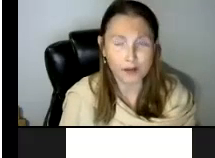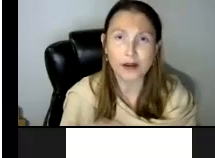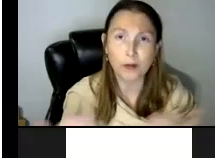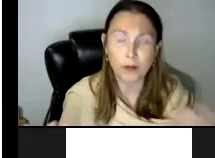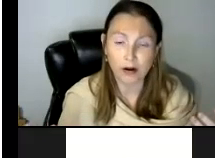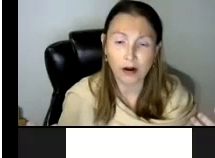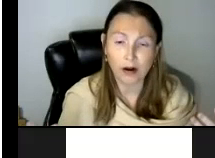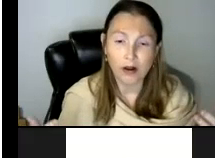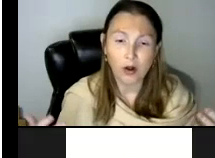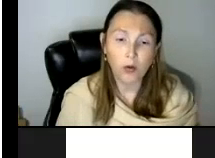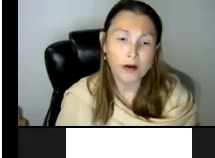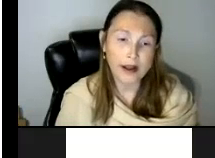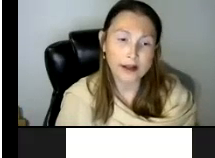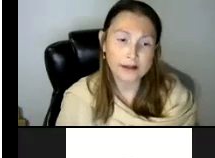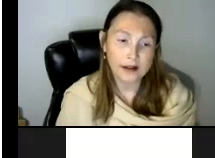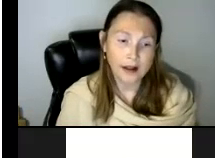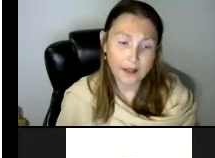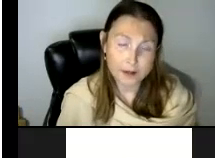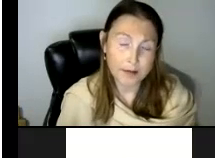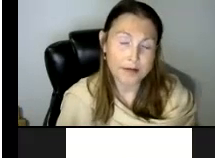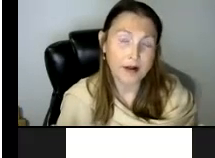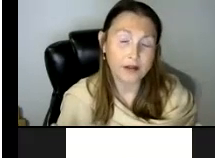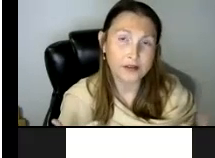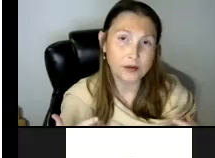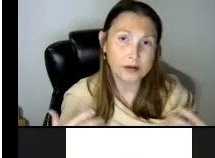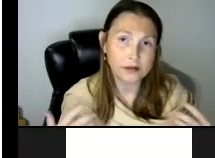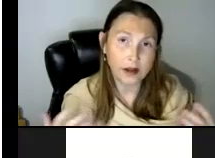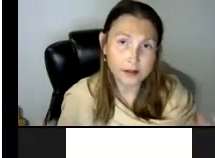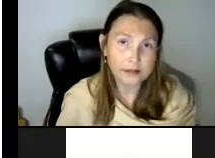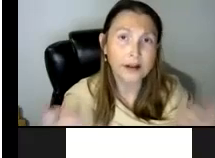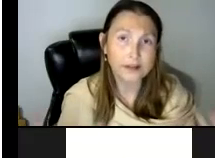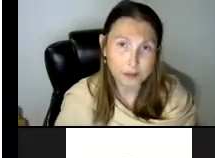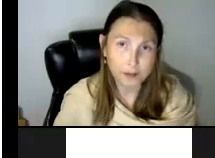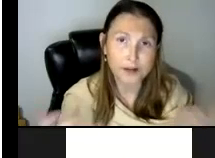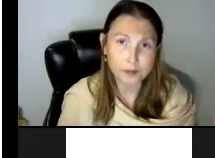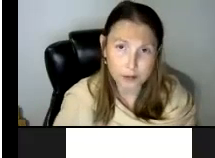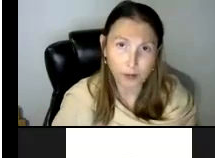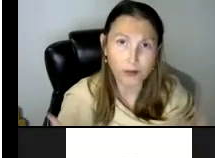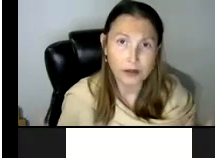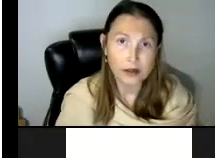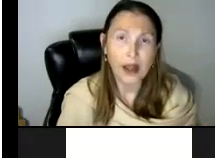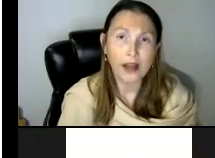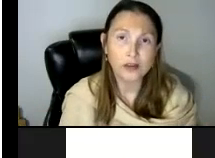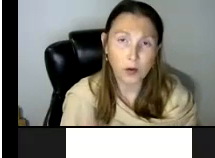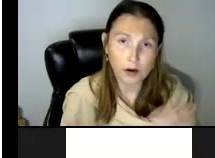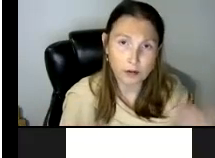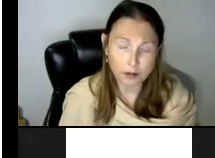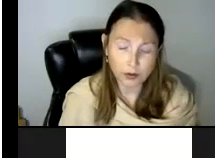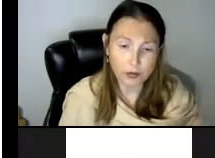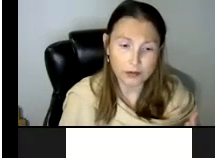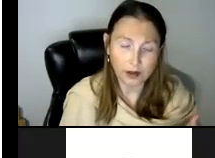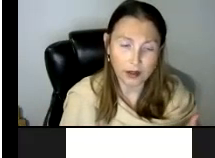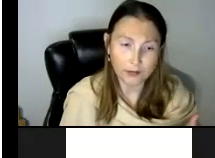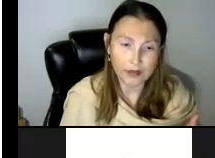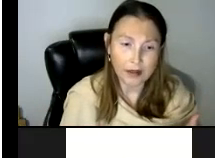bring that in, and we're working at the Department of Health to identify these people and to work